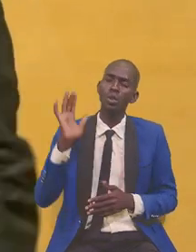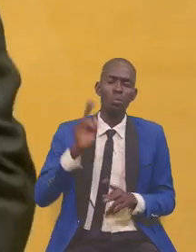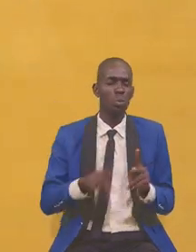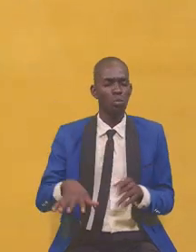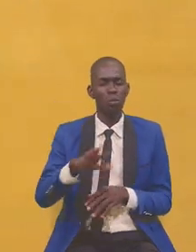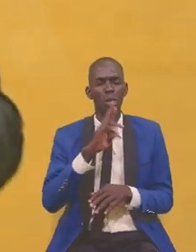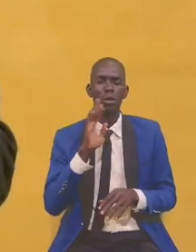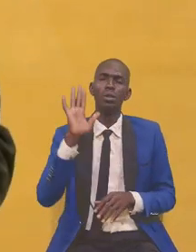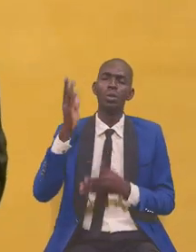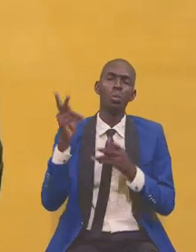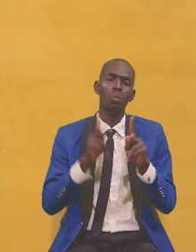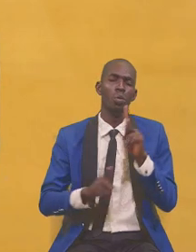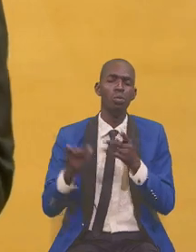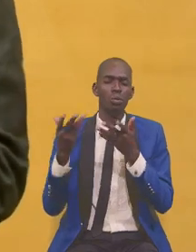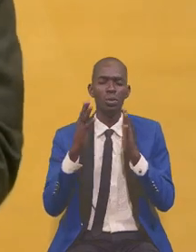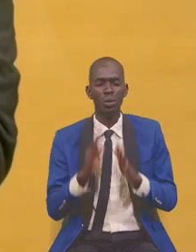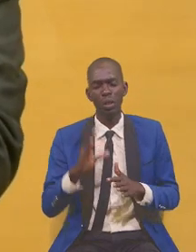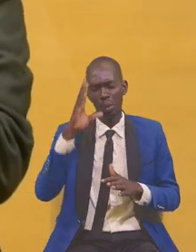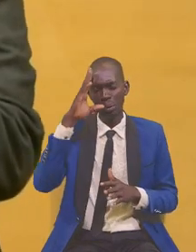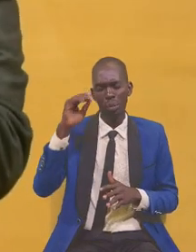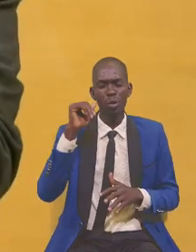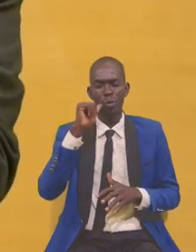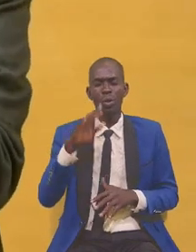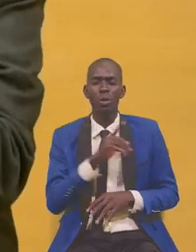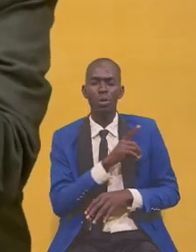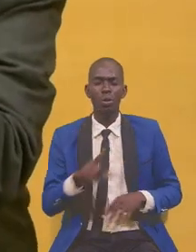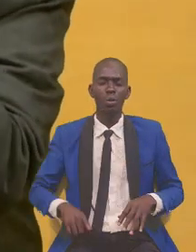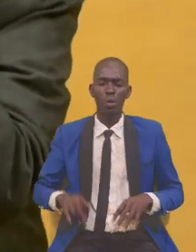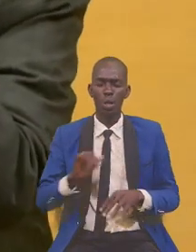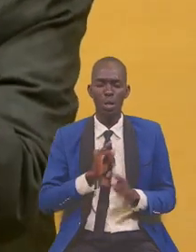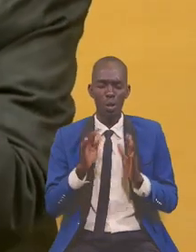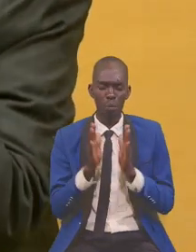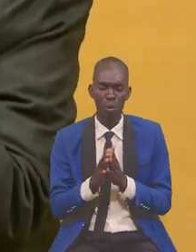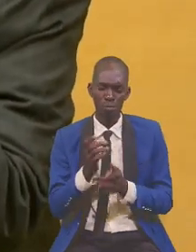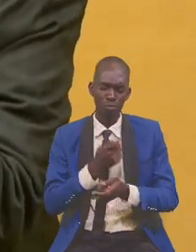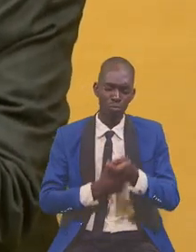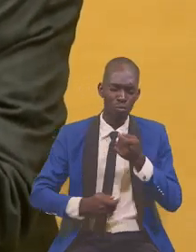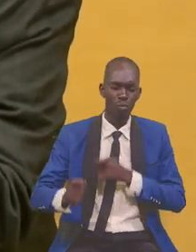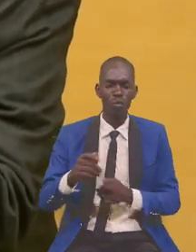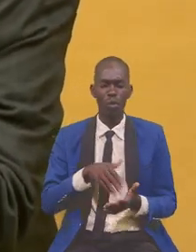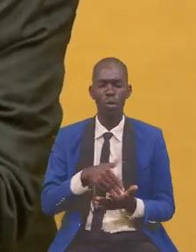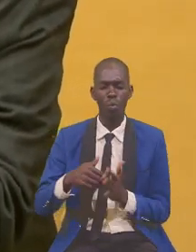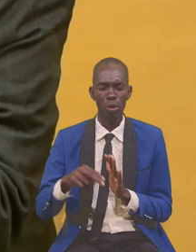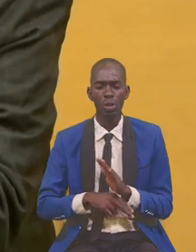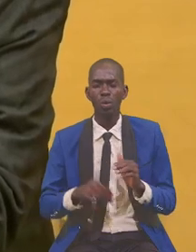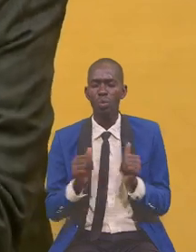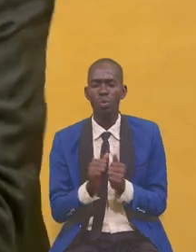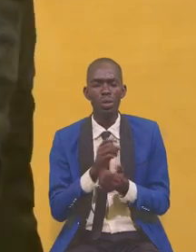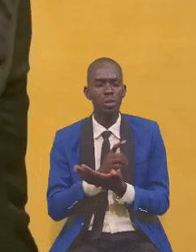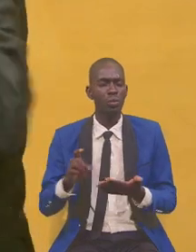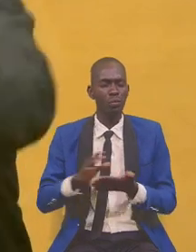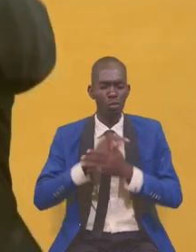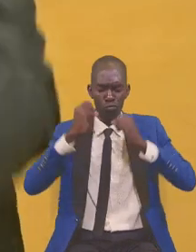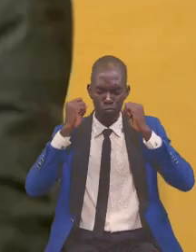they're your ministers, men and women. Lord, I pray, replace their weakness with supernatural